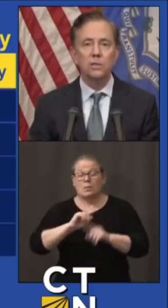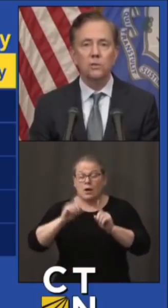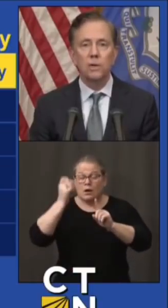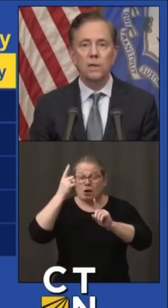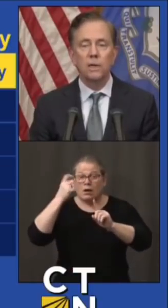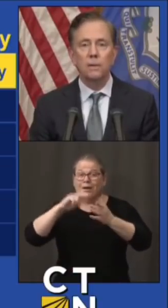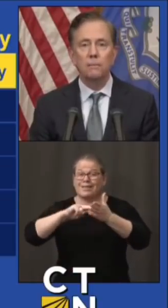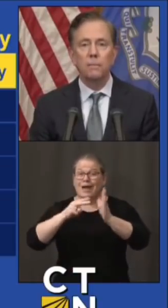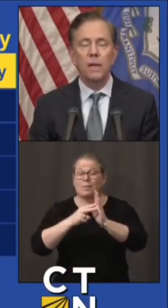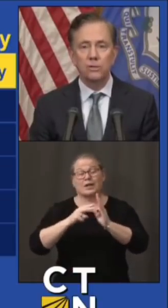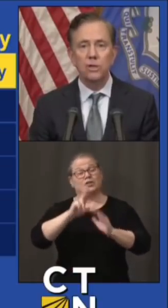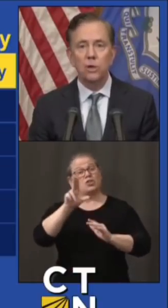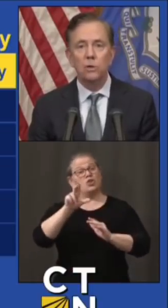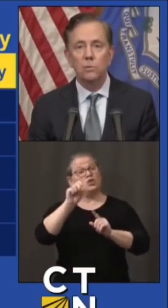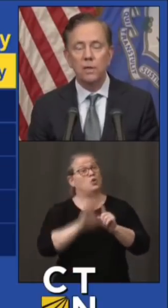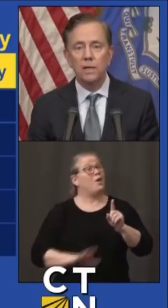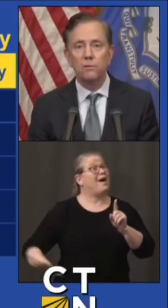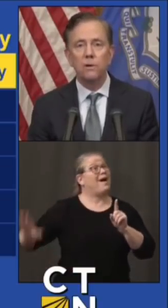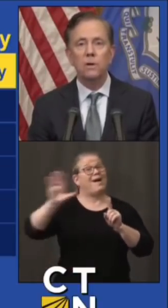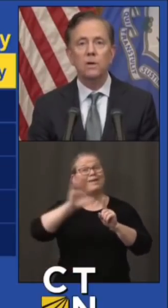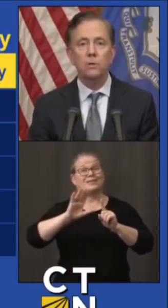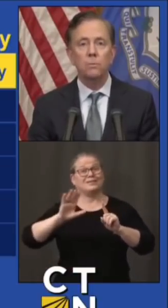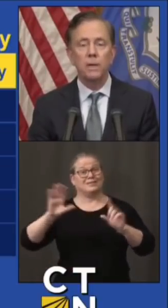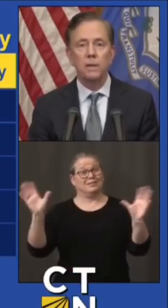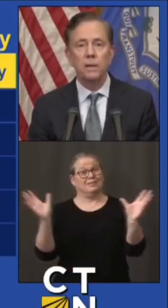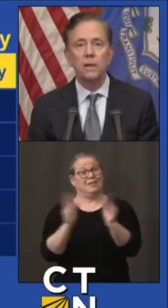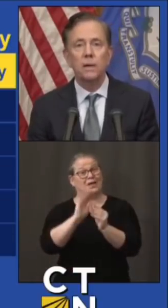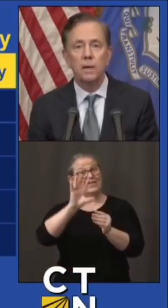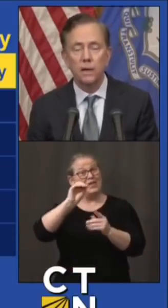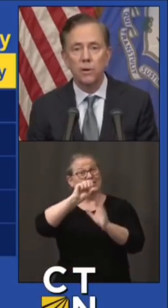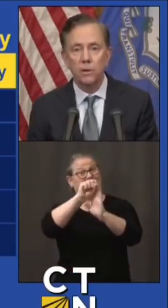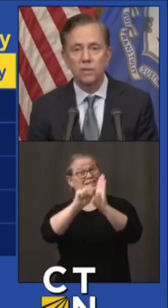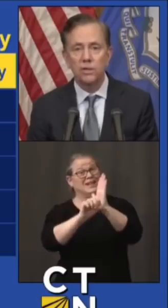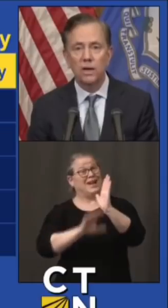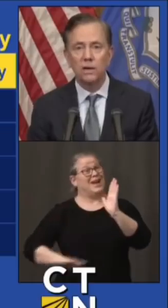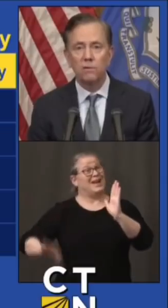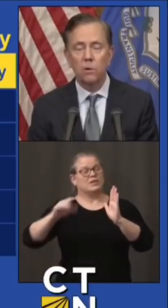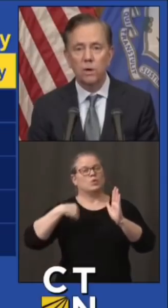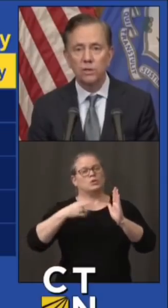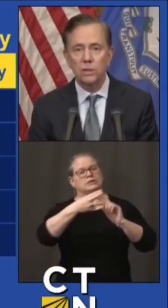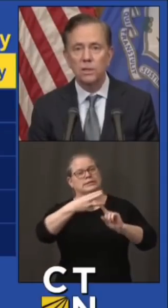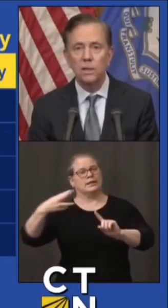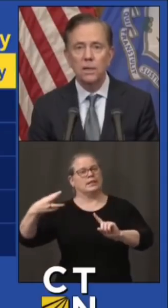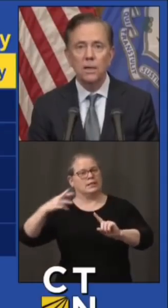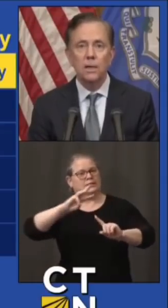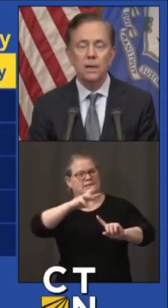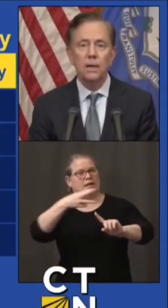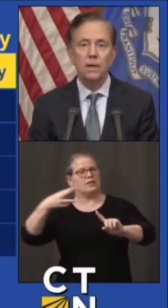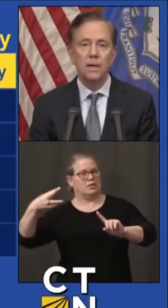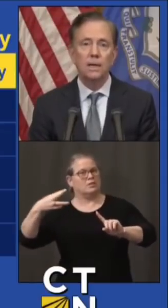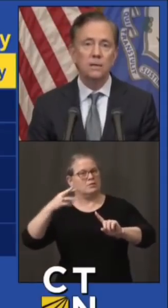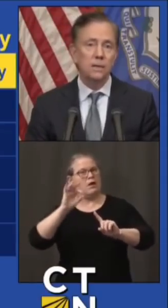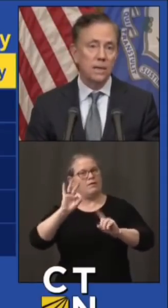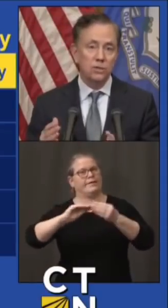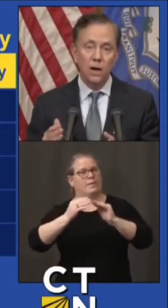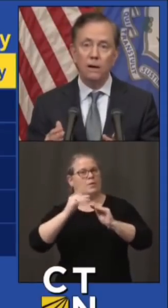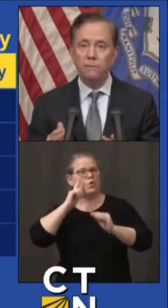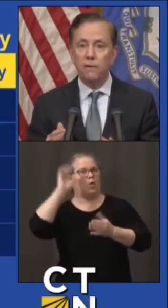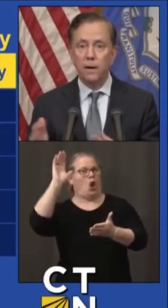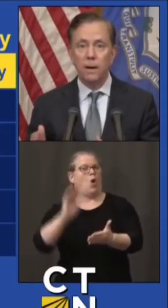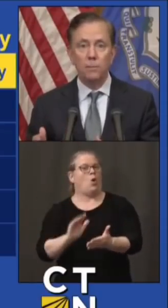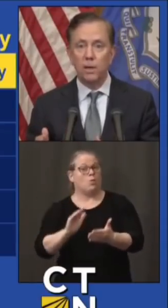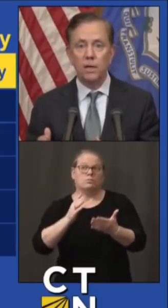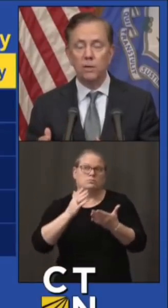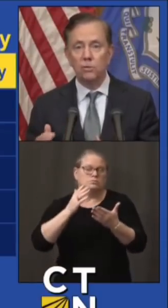in the country, thanks to you. Thanks for you being erring on the side of caution. And it's